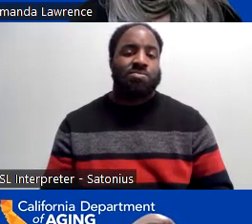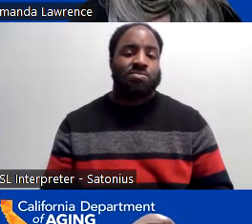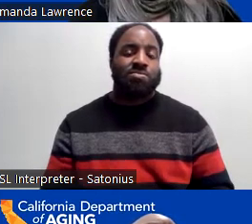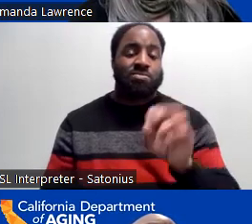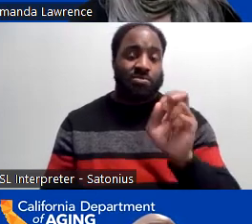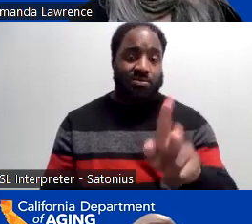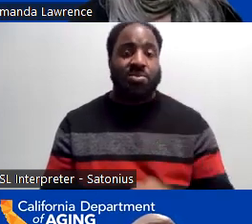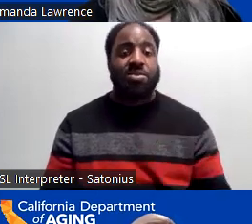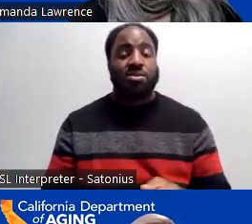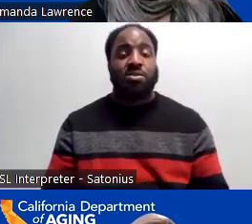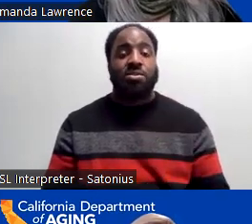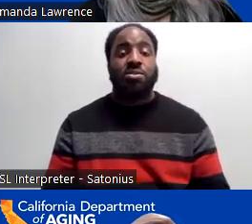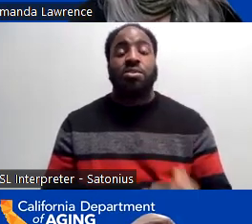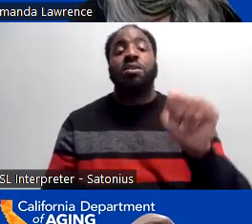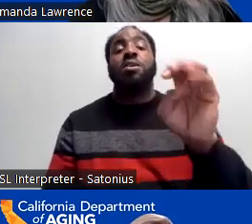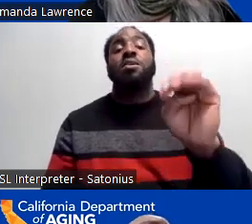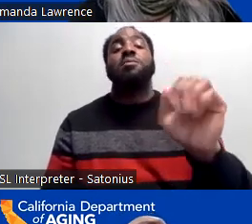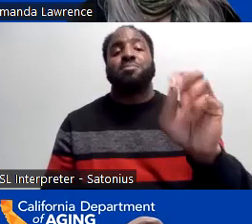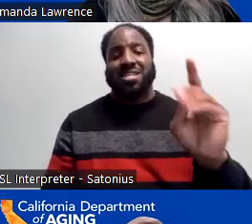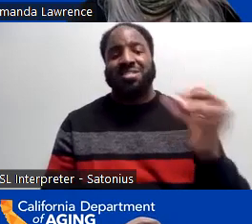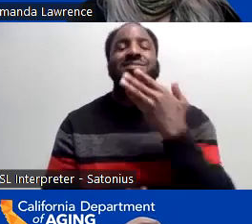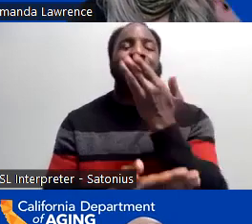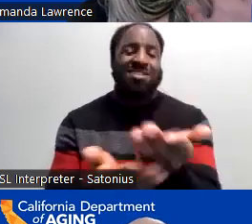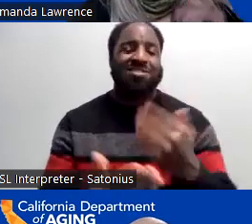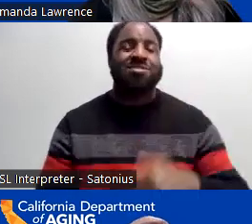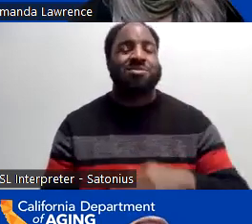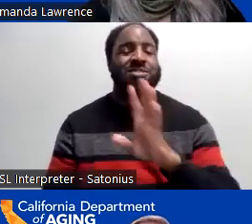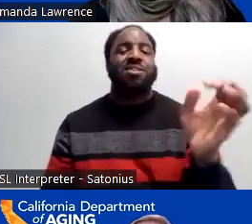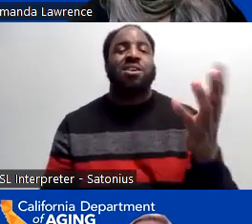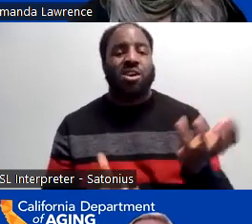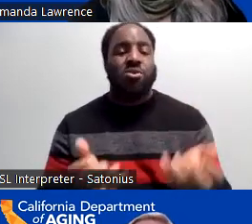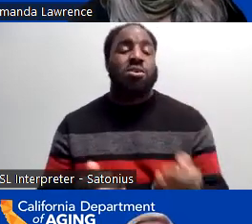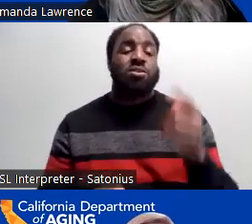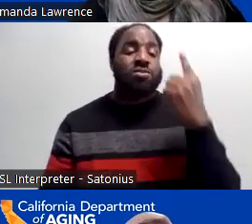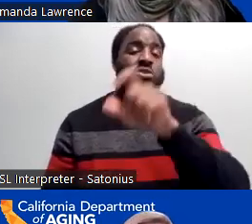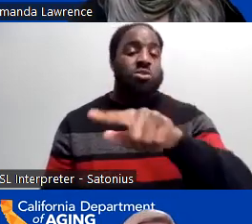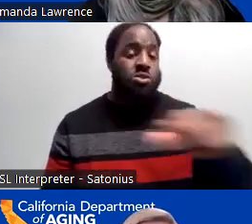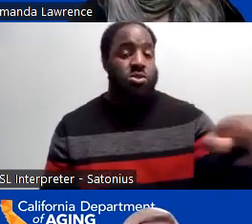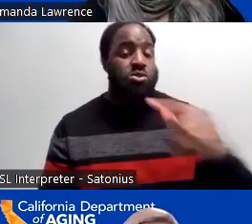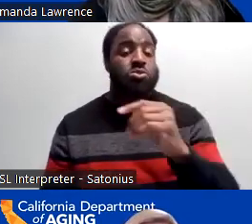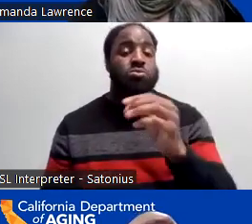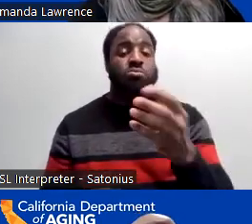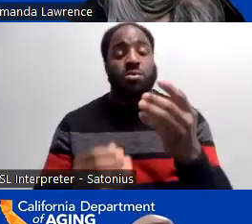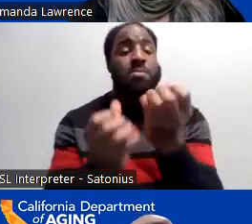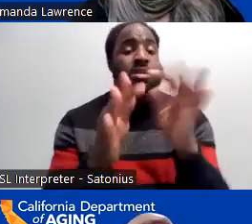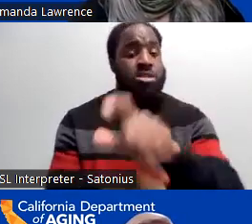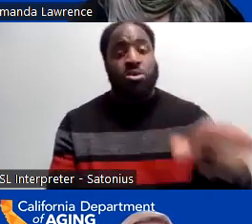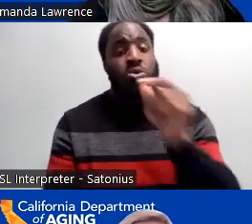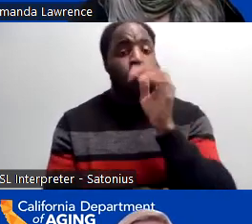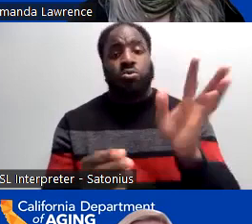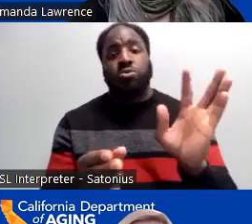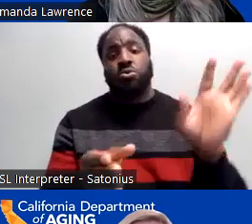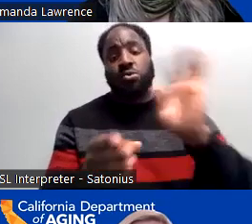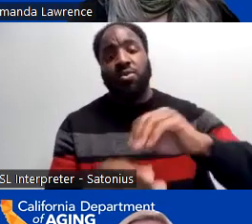Okay, so is that Amanda? Thank you. And I wanted, for those who, and many of you have been part of the master